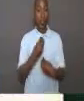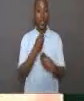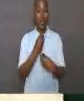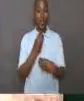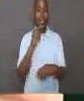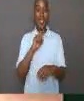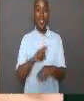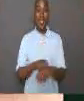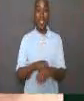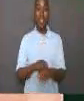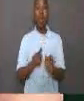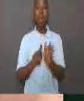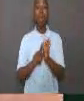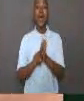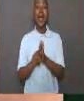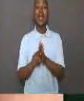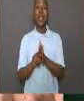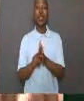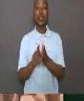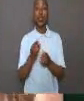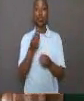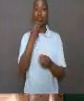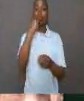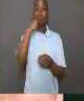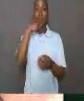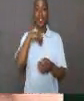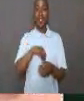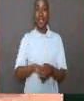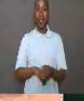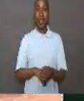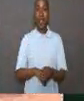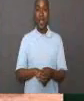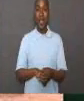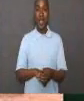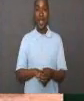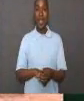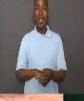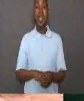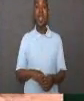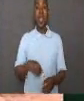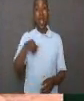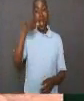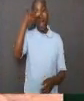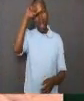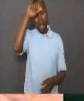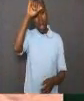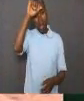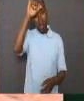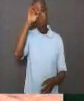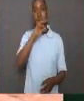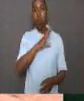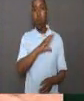ingest the parasite and it grows in us. Cows and pigs